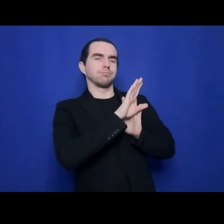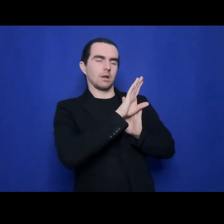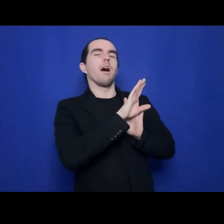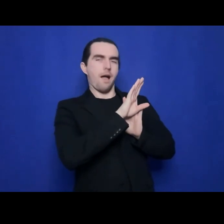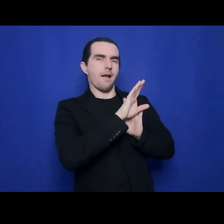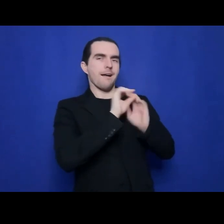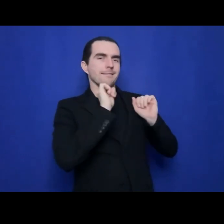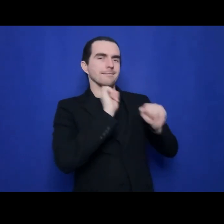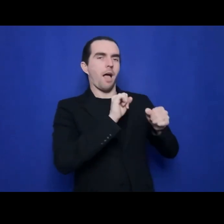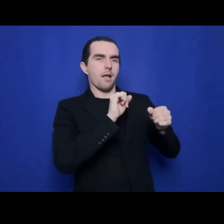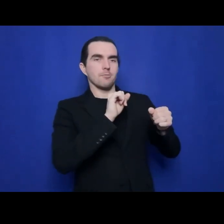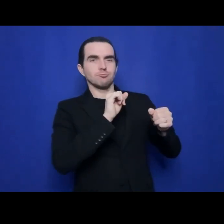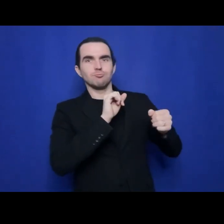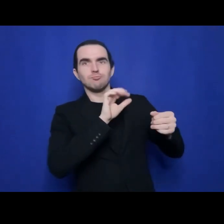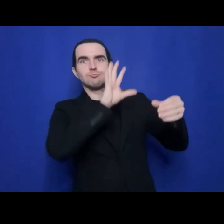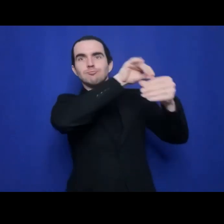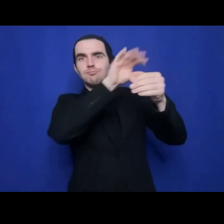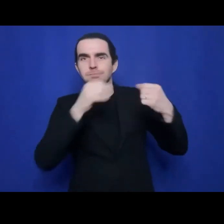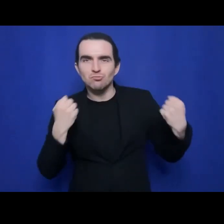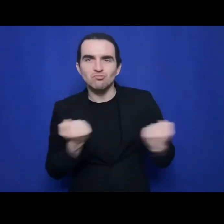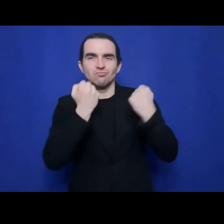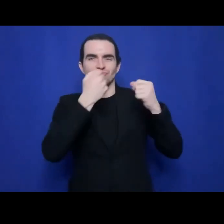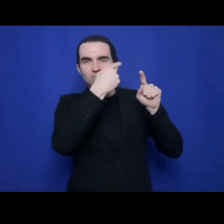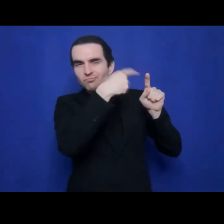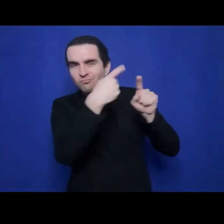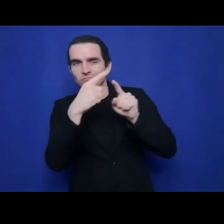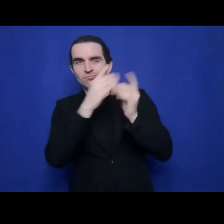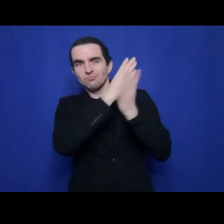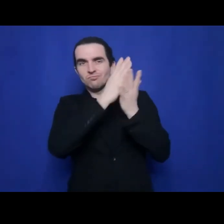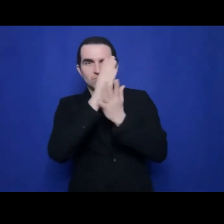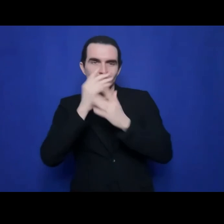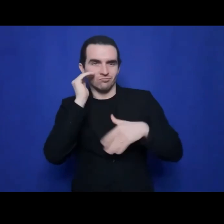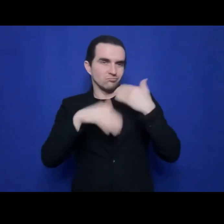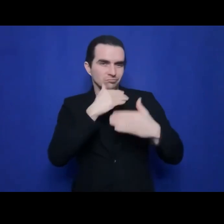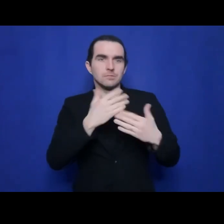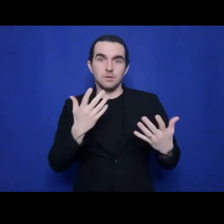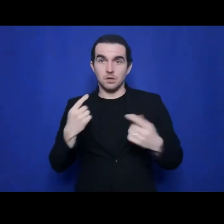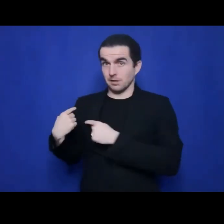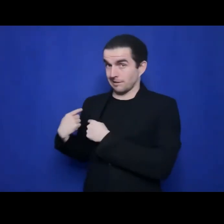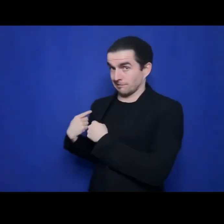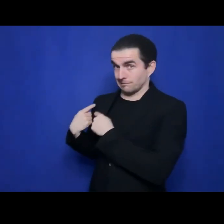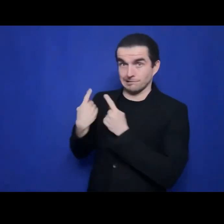distress ourselves, whether it's by going to the shopping mall, to the park, or to the cinema, well,